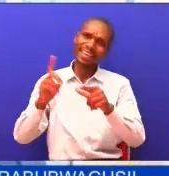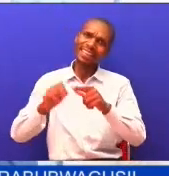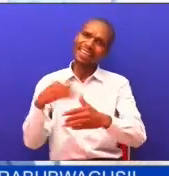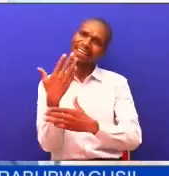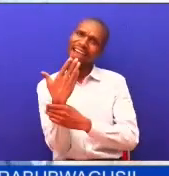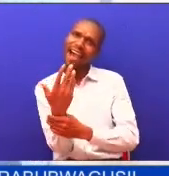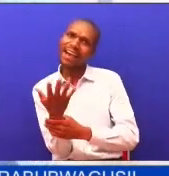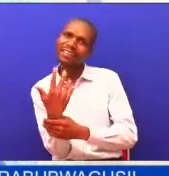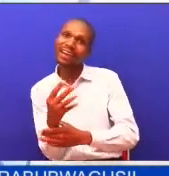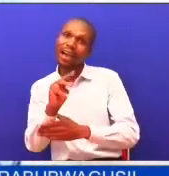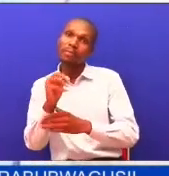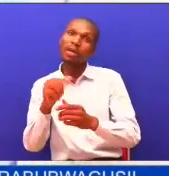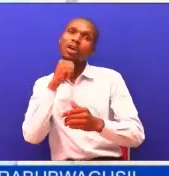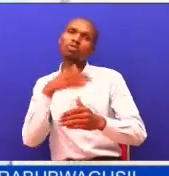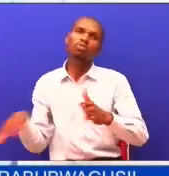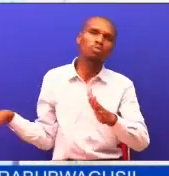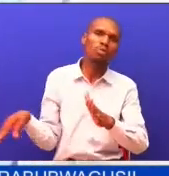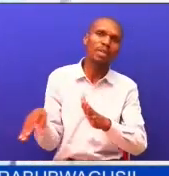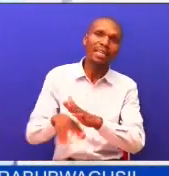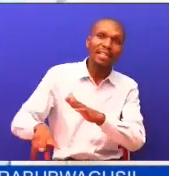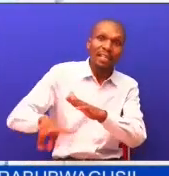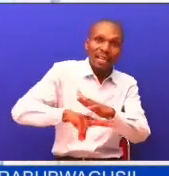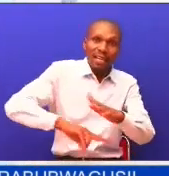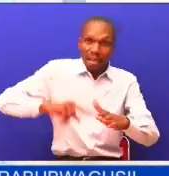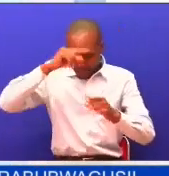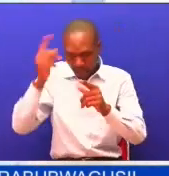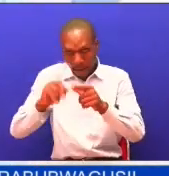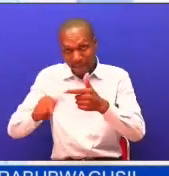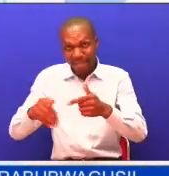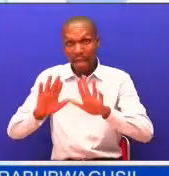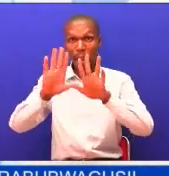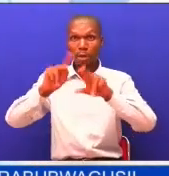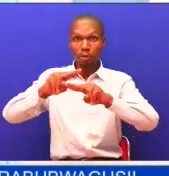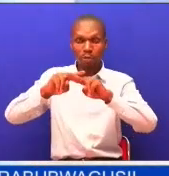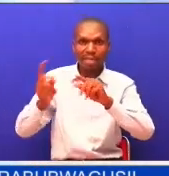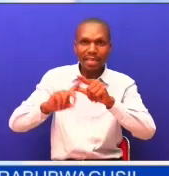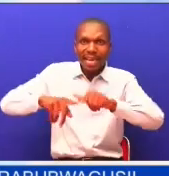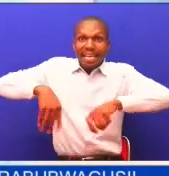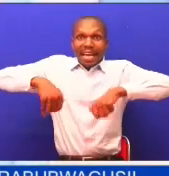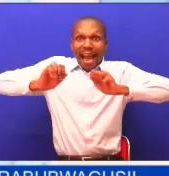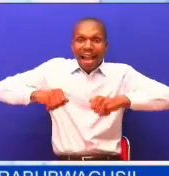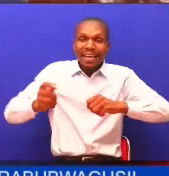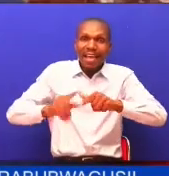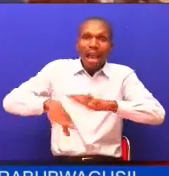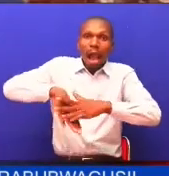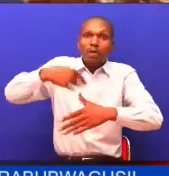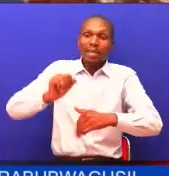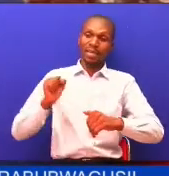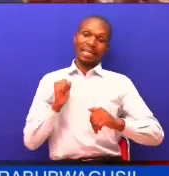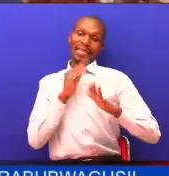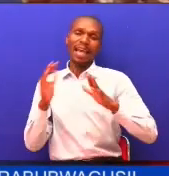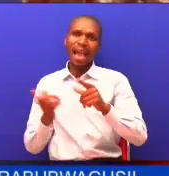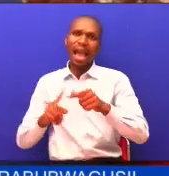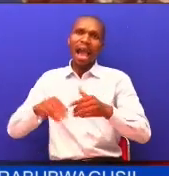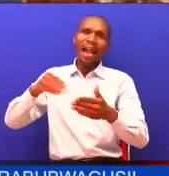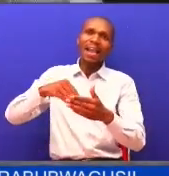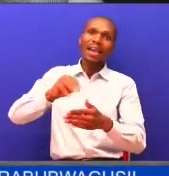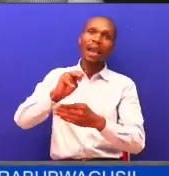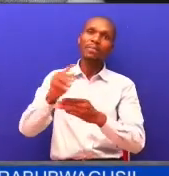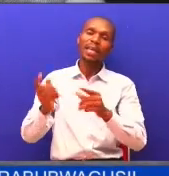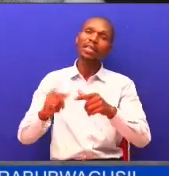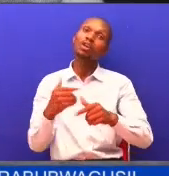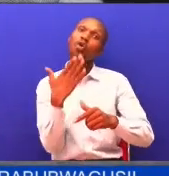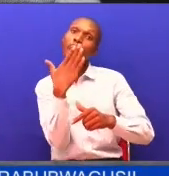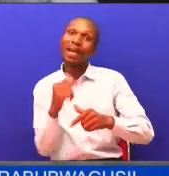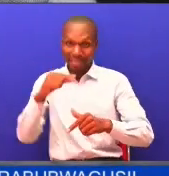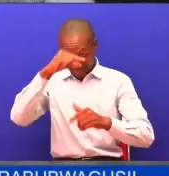ba MCA kutomoka Isiko Monda kurende ba ikaransebonsi na kuigwana Isiko ya Assembly amone Senate. Kurenda ba MCA niko ba muganetie